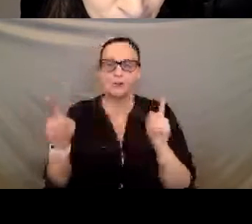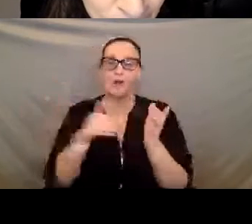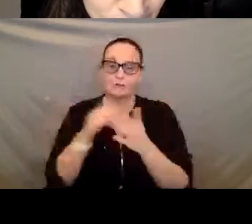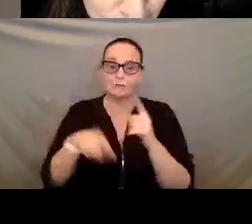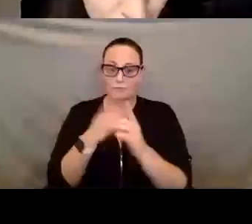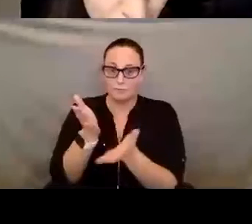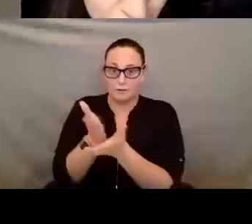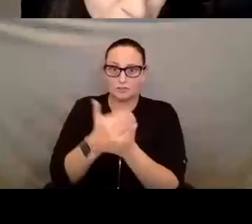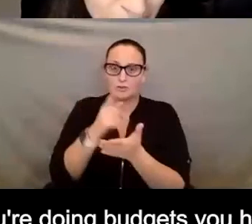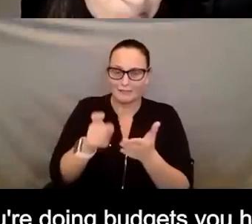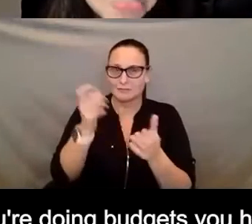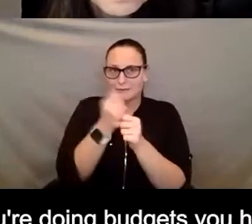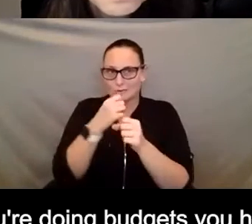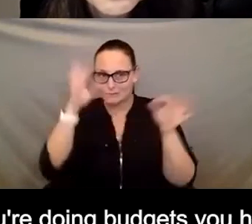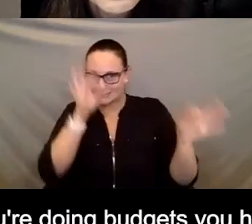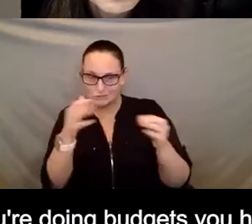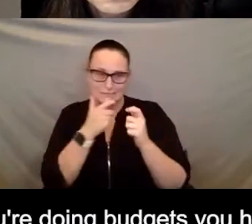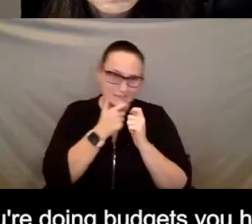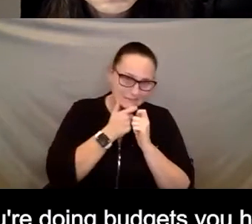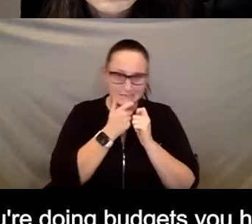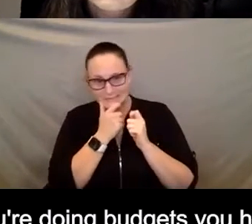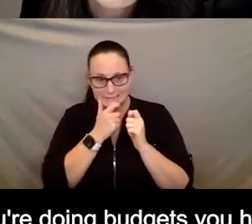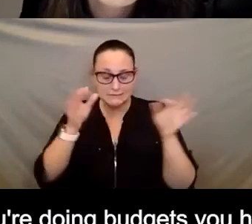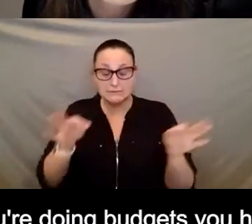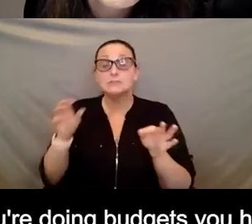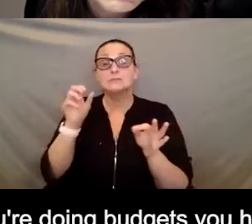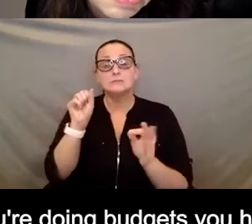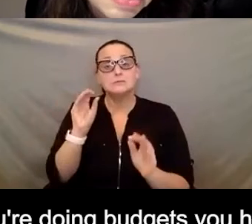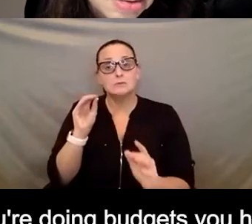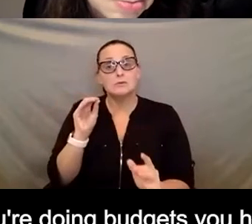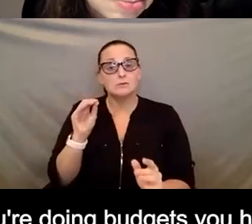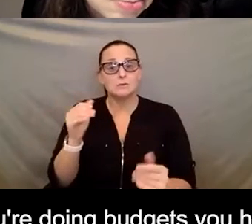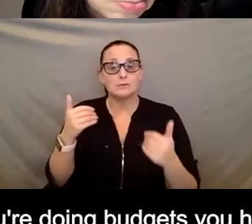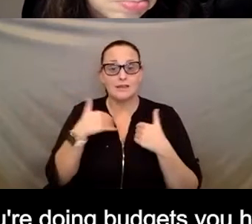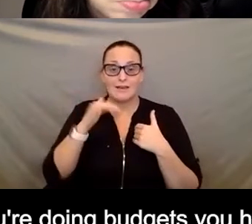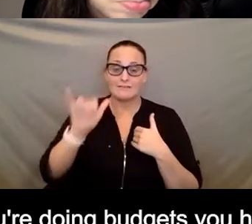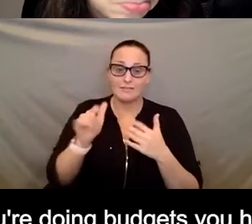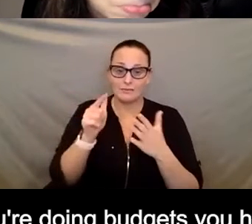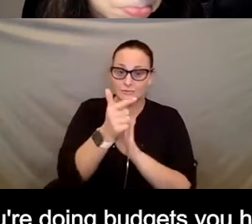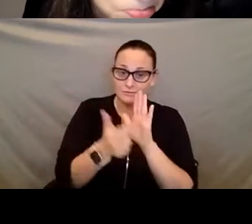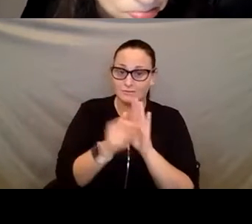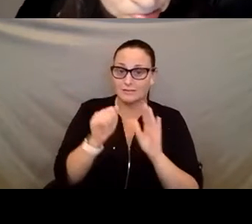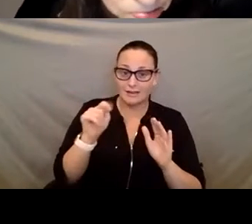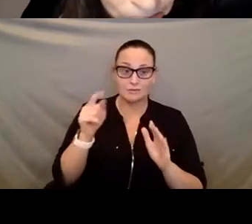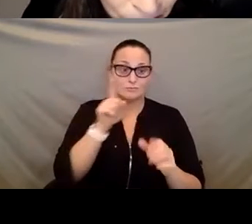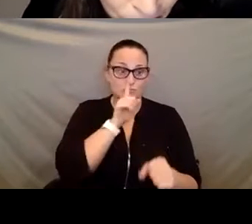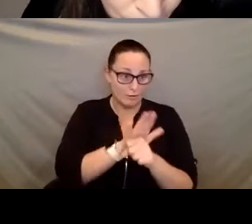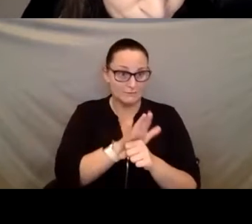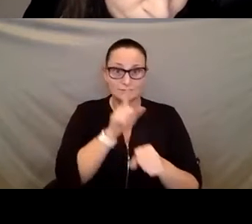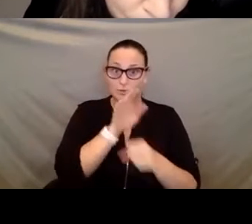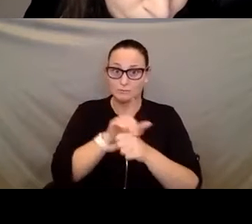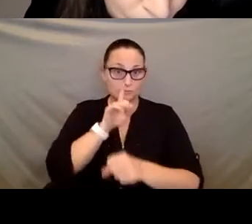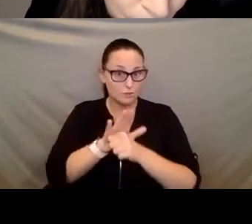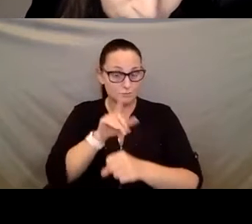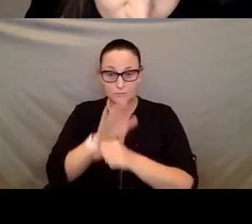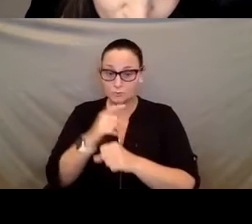budgets, you have to make those types of choices. And so, we had the Lanterman Act. We know that those were promises that were made and we